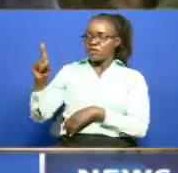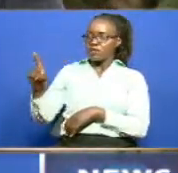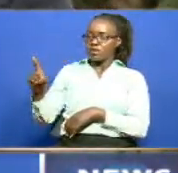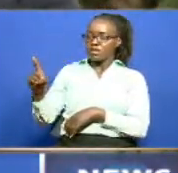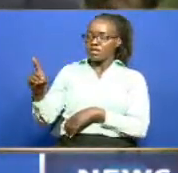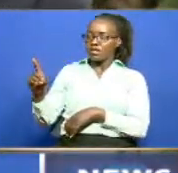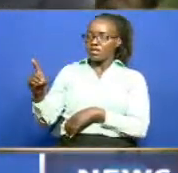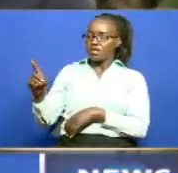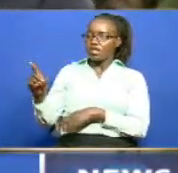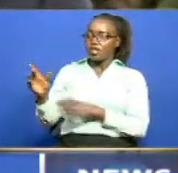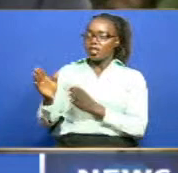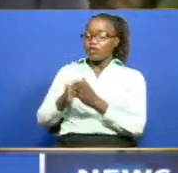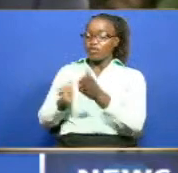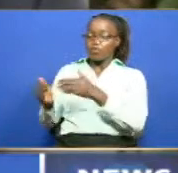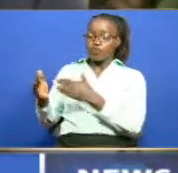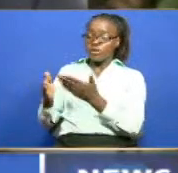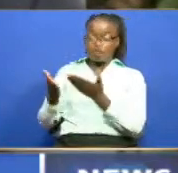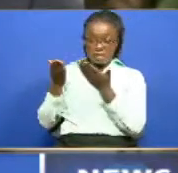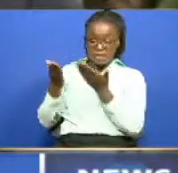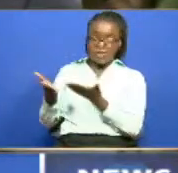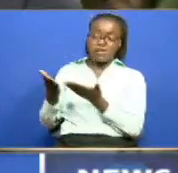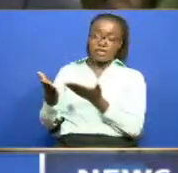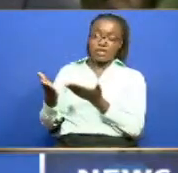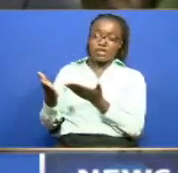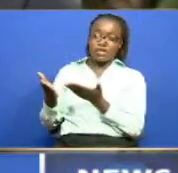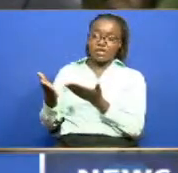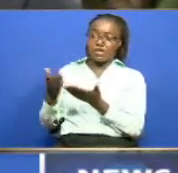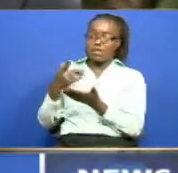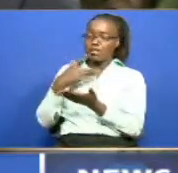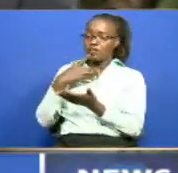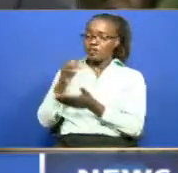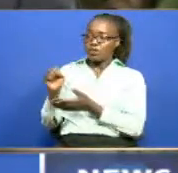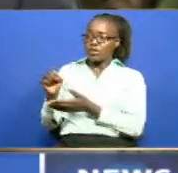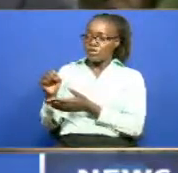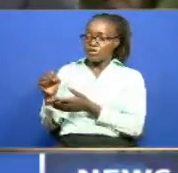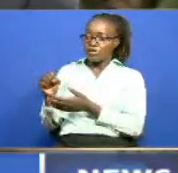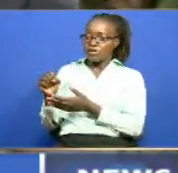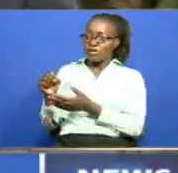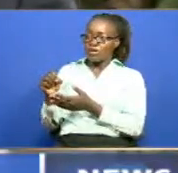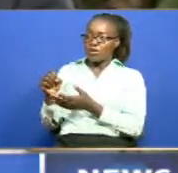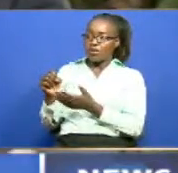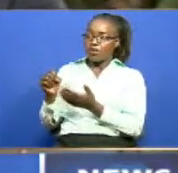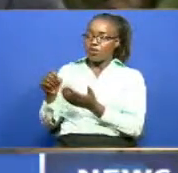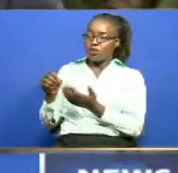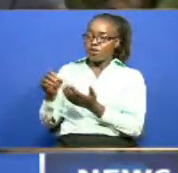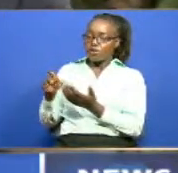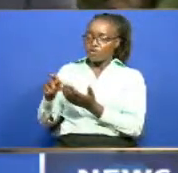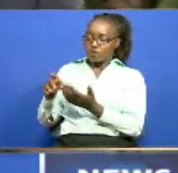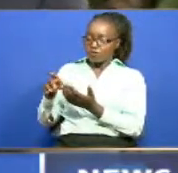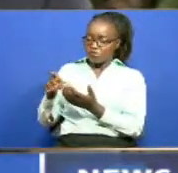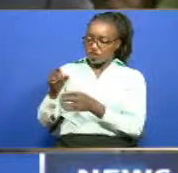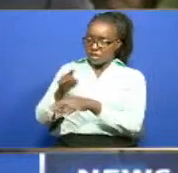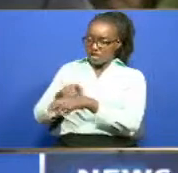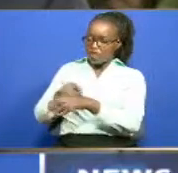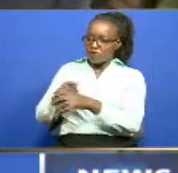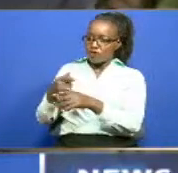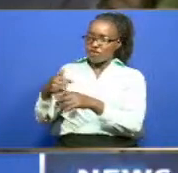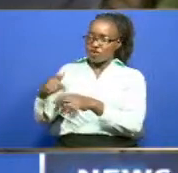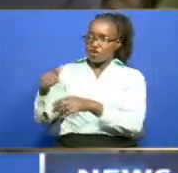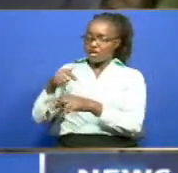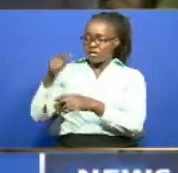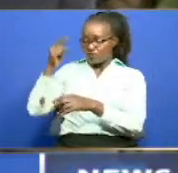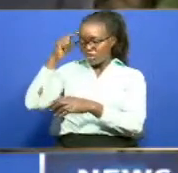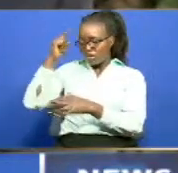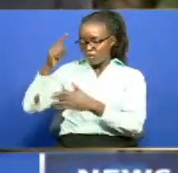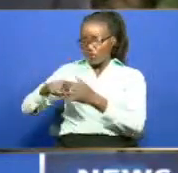on. There are opportunities in there. And so it is a chance and a time for us to start thinking innovatively. What is it that we